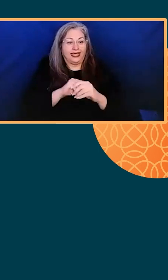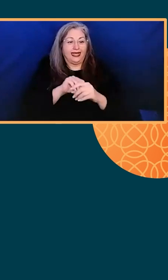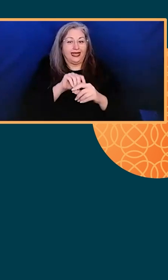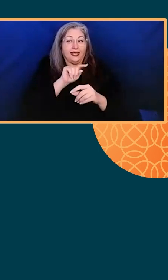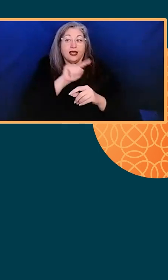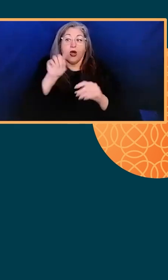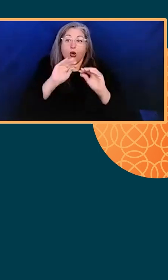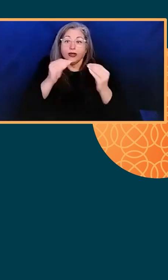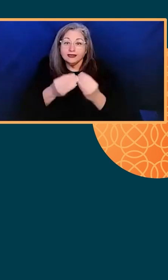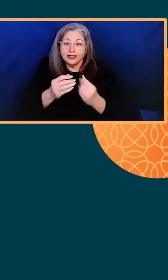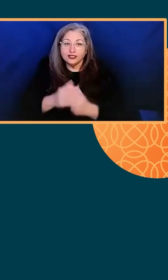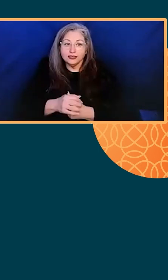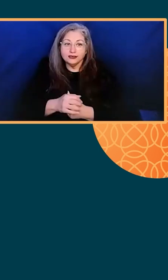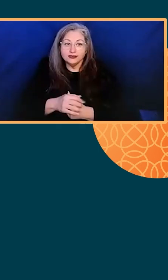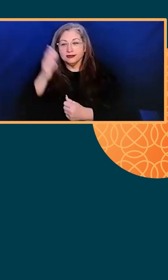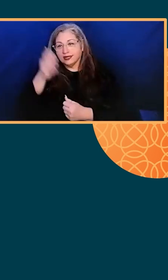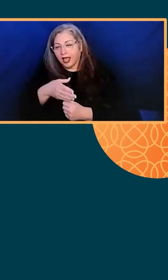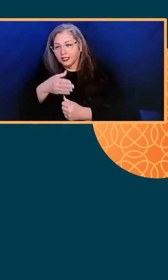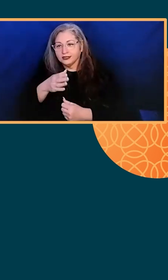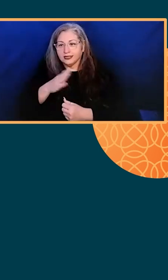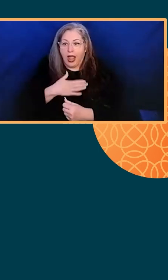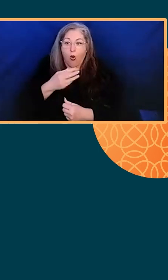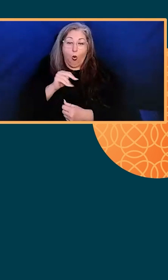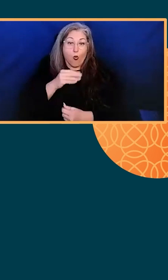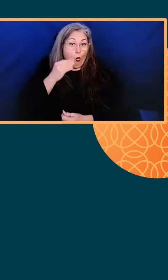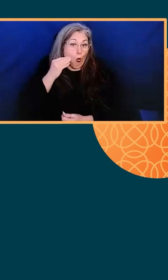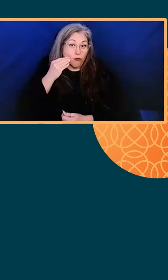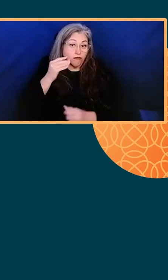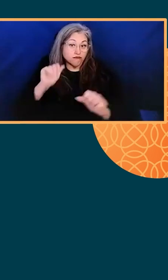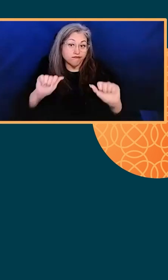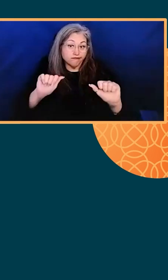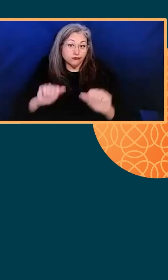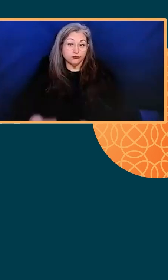organizations / within our own homes even?